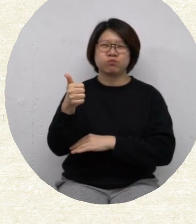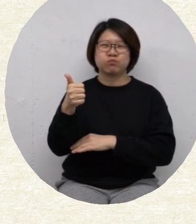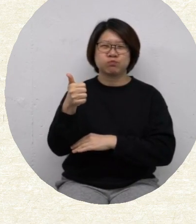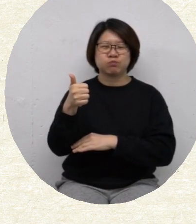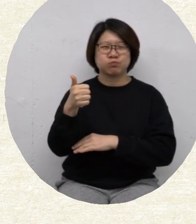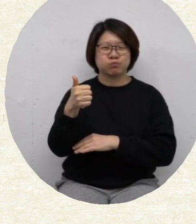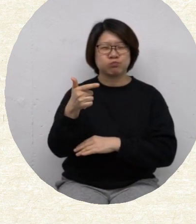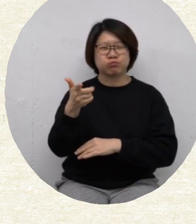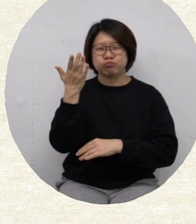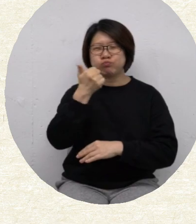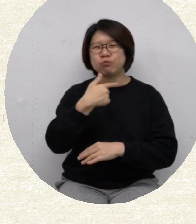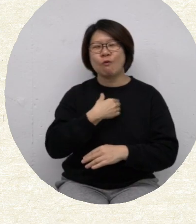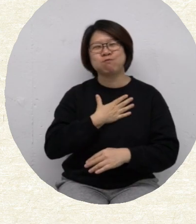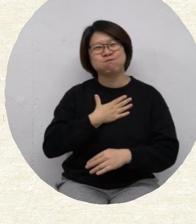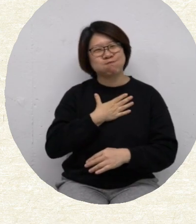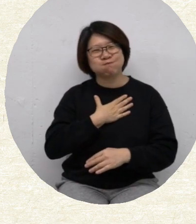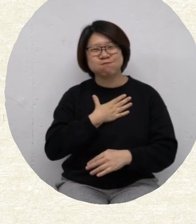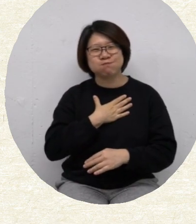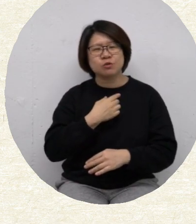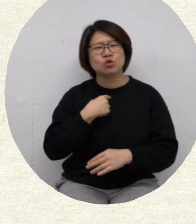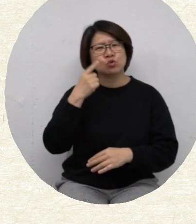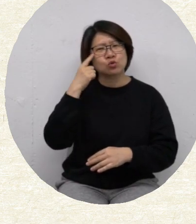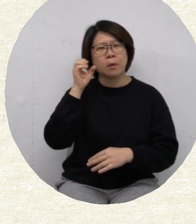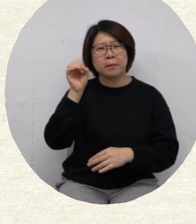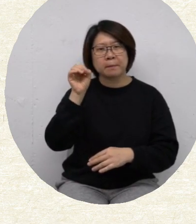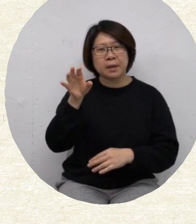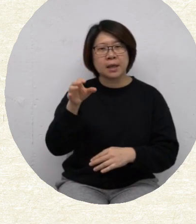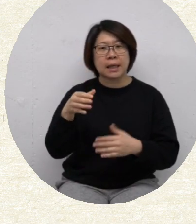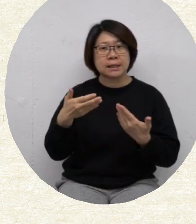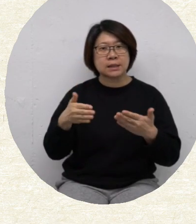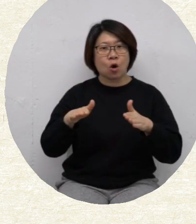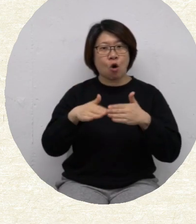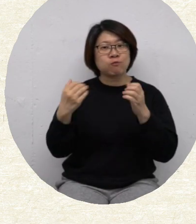until August 2023.